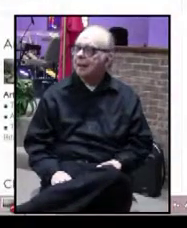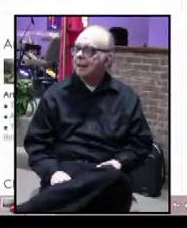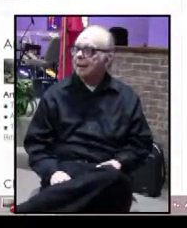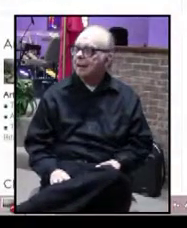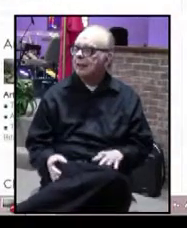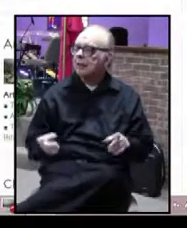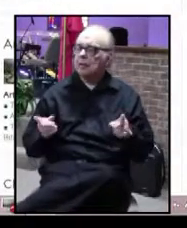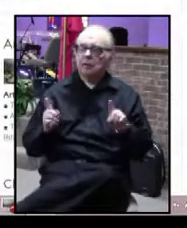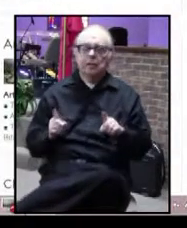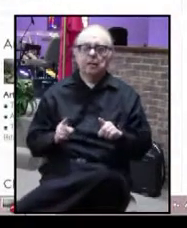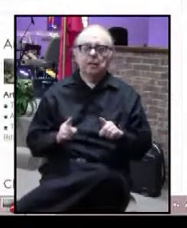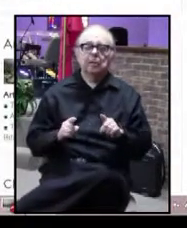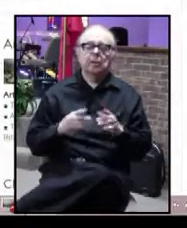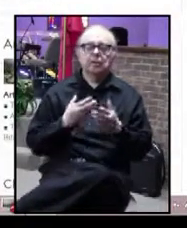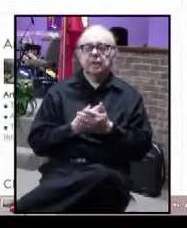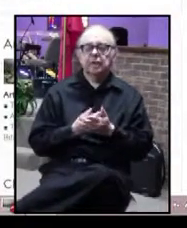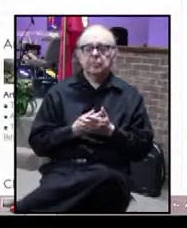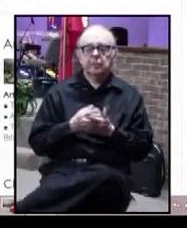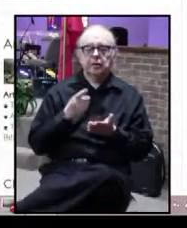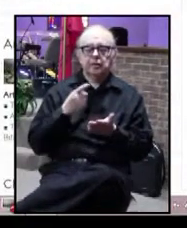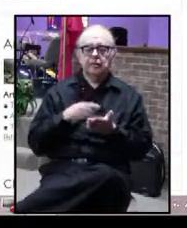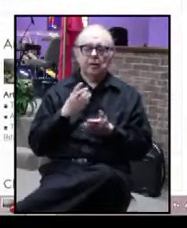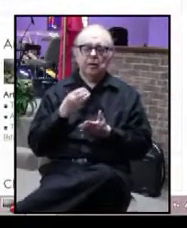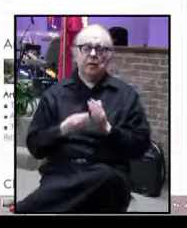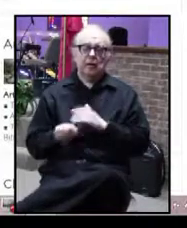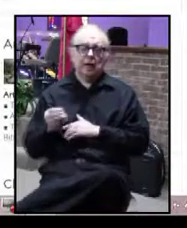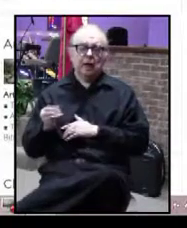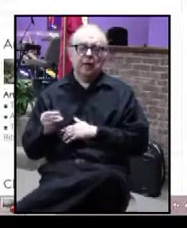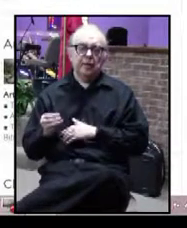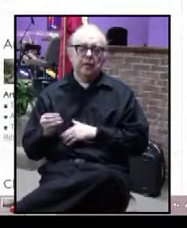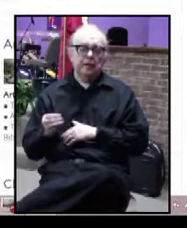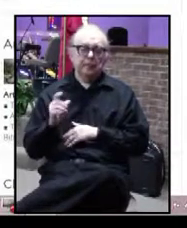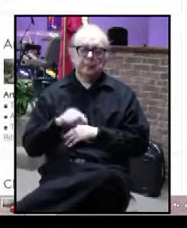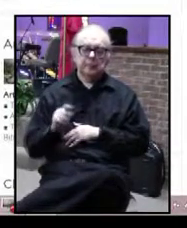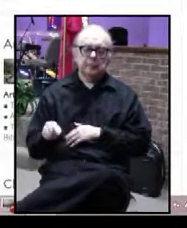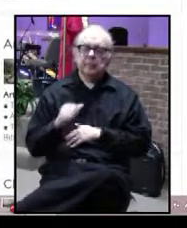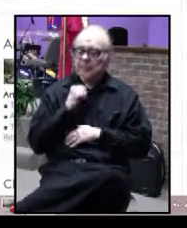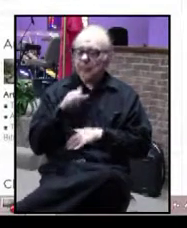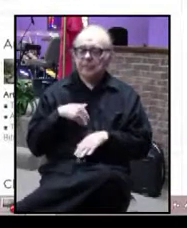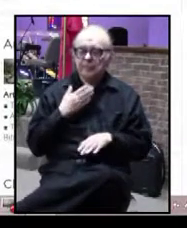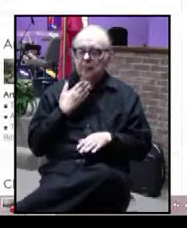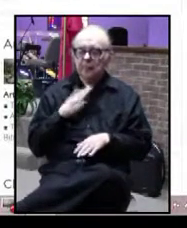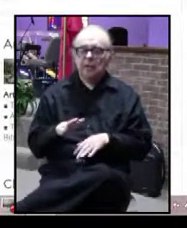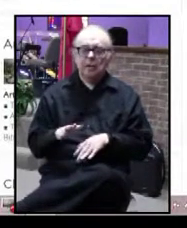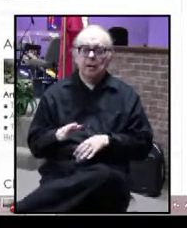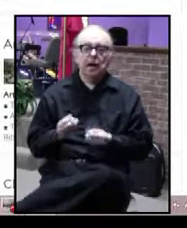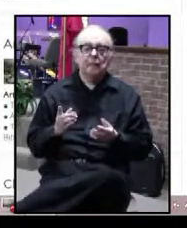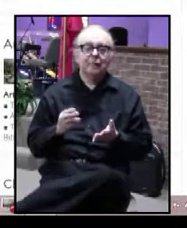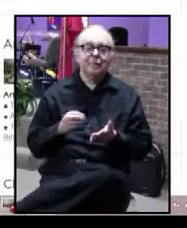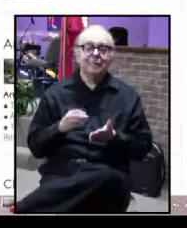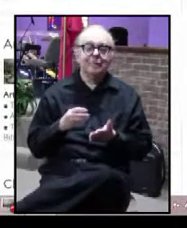And when you get to the checkout and they ring you out, you won't feel so bad about how much you spent.